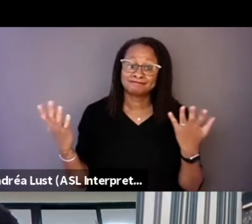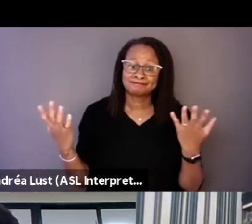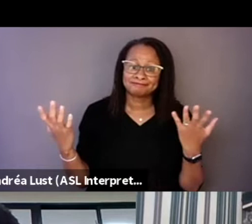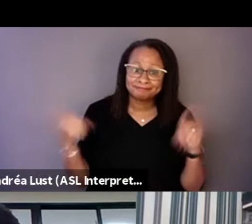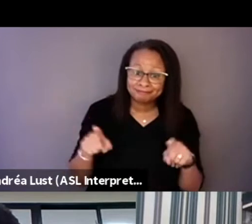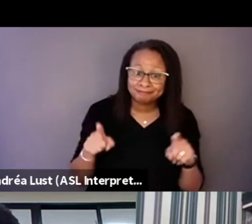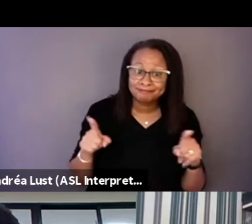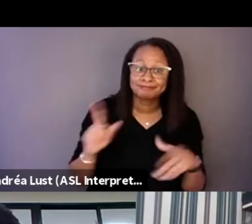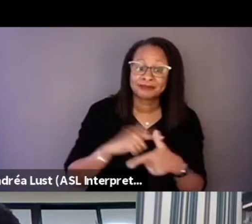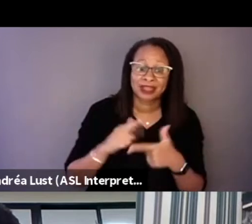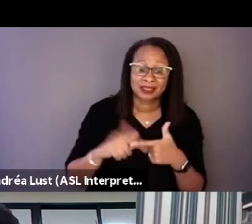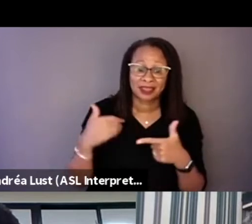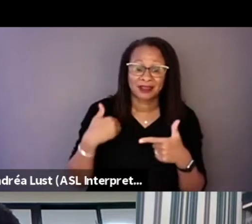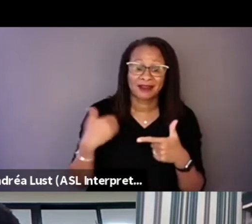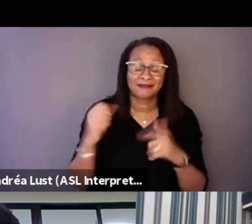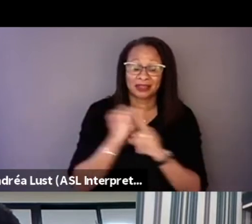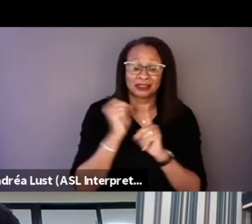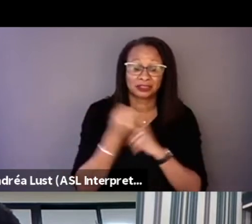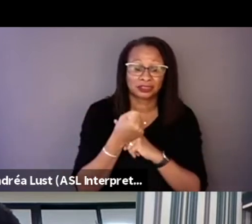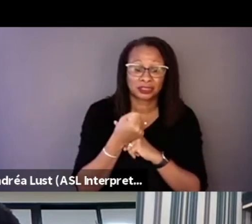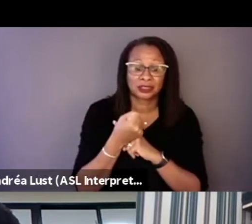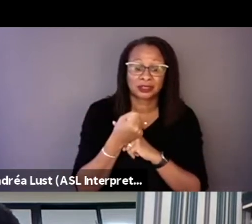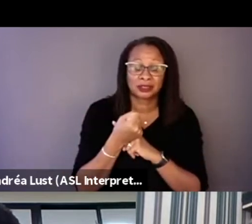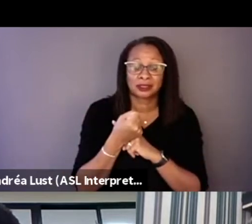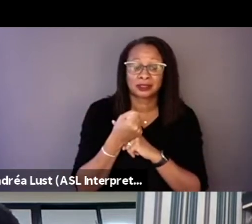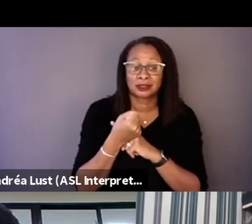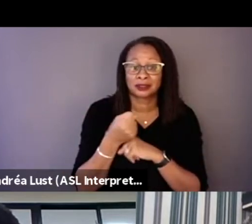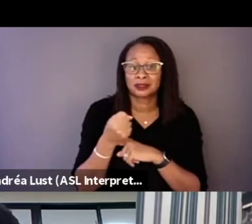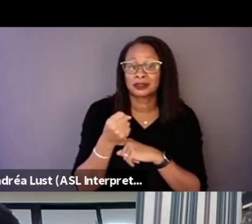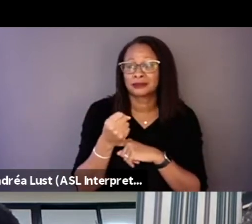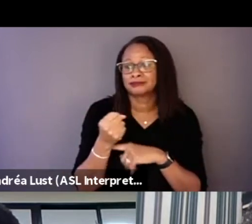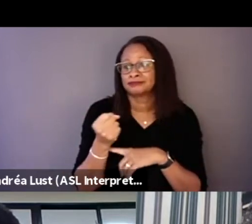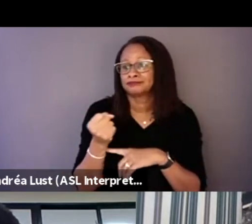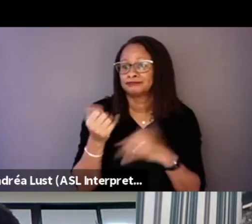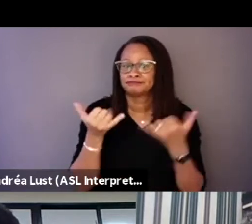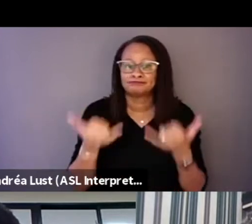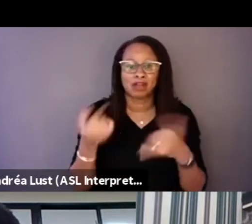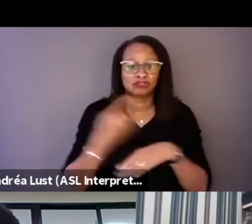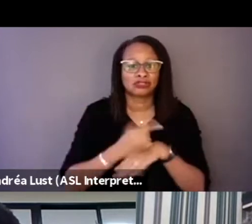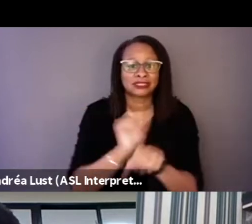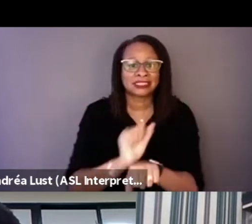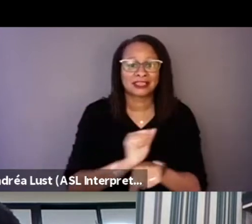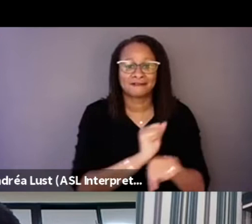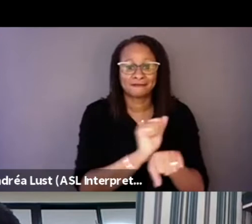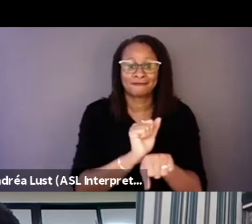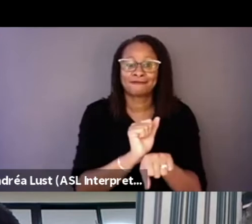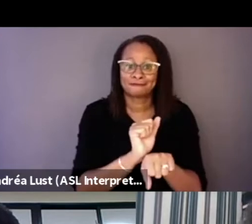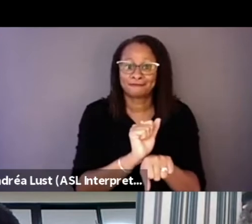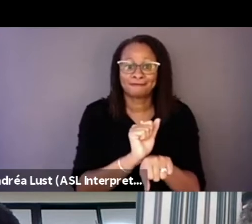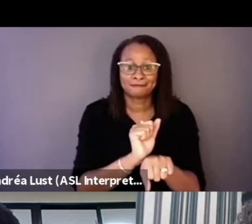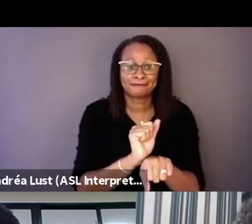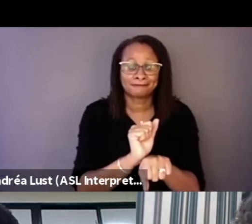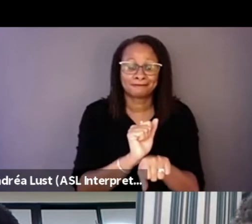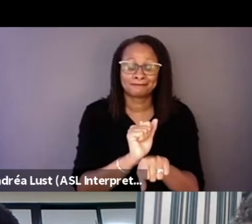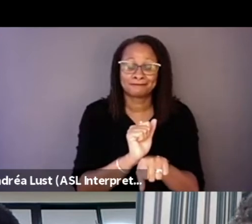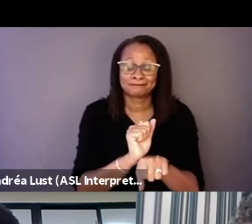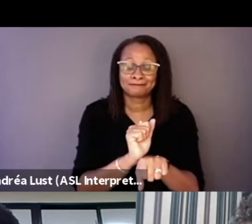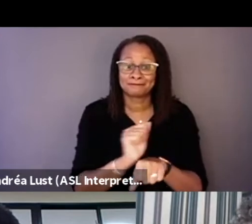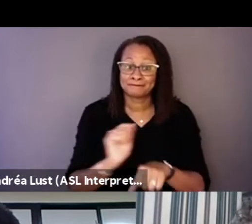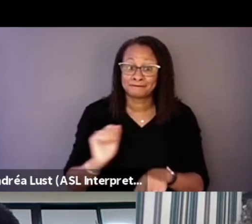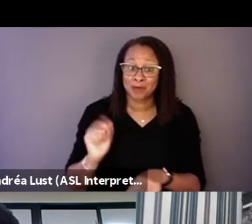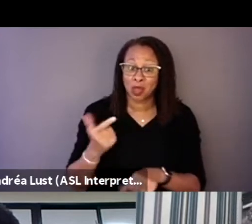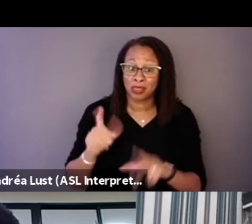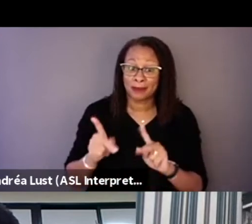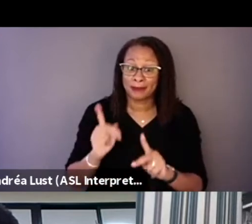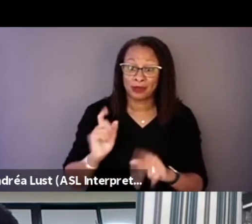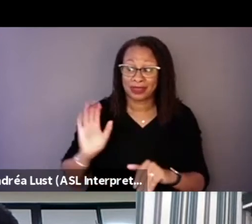that there is a situation of modern day slavery. All of the people that are his children, we will